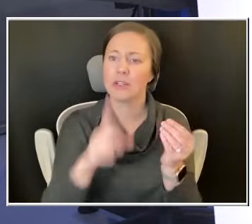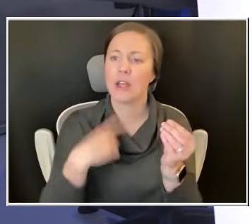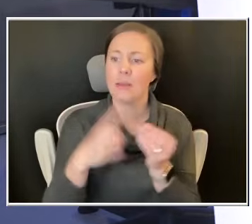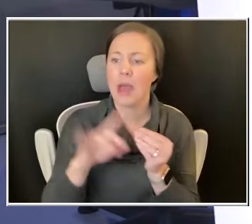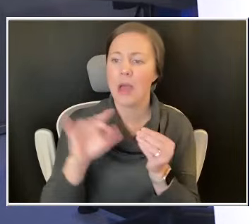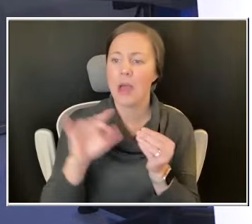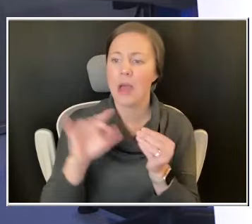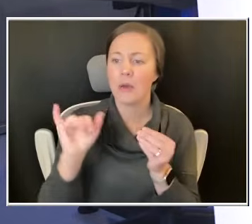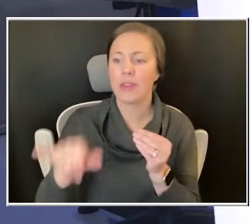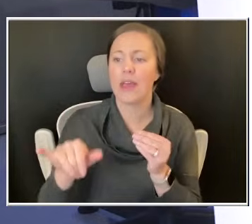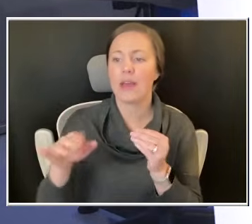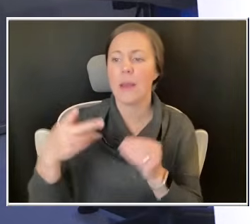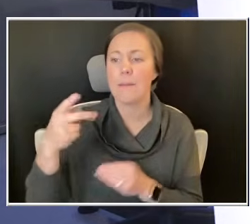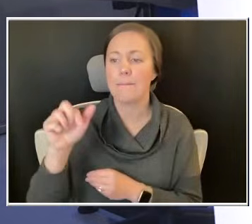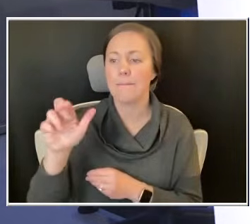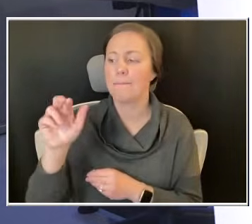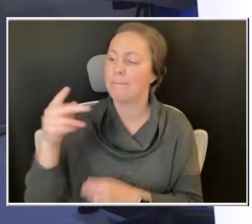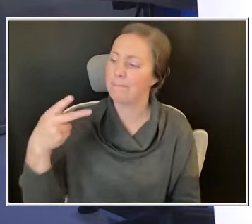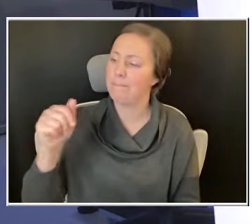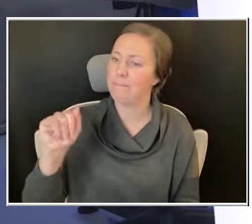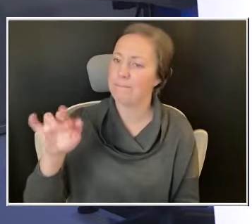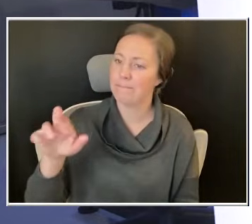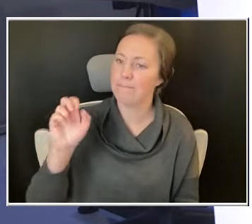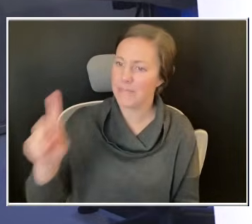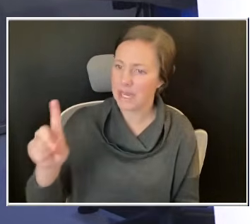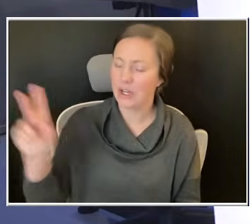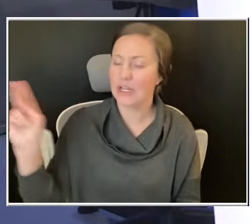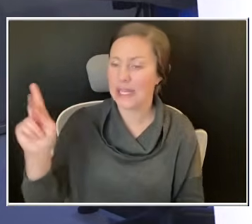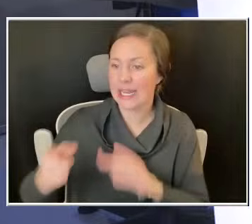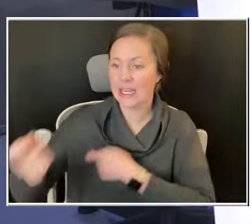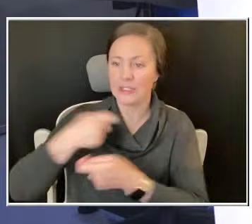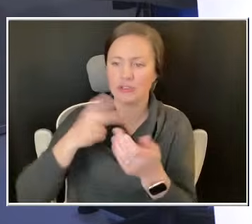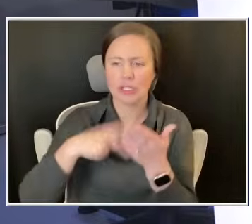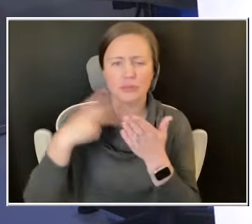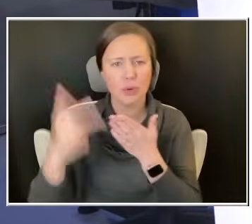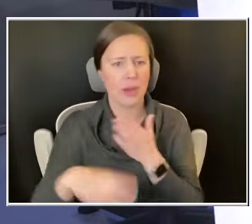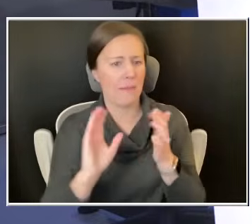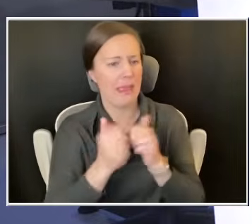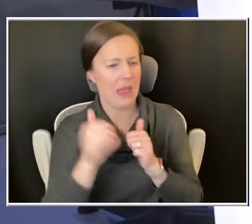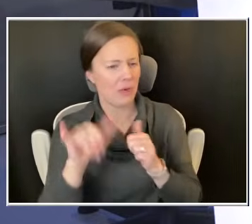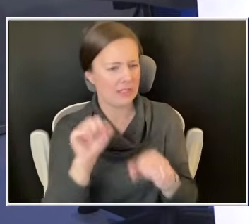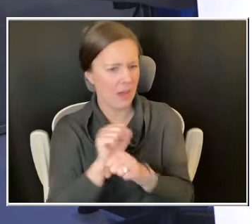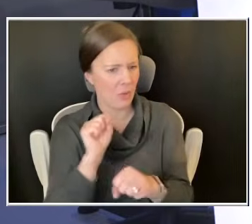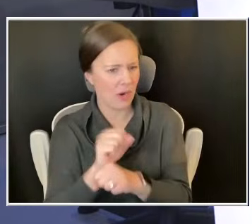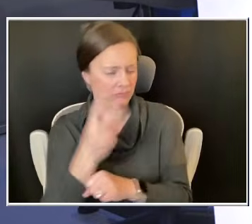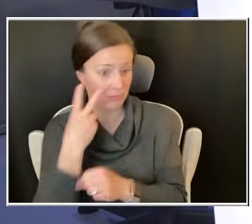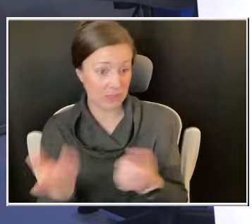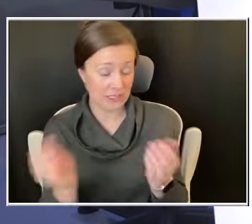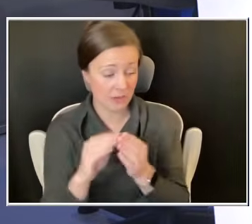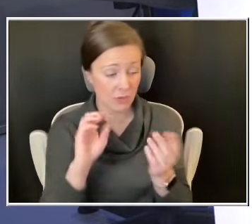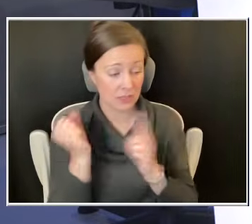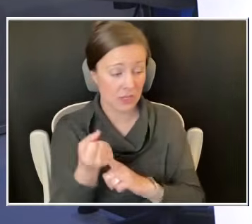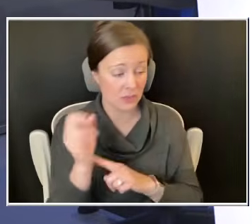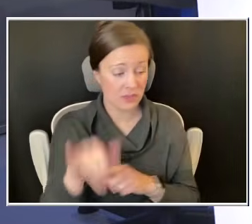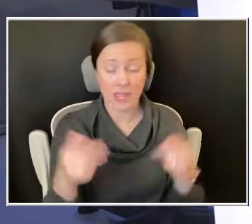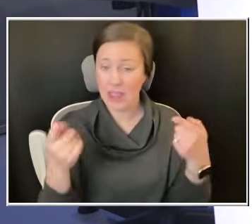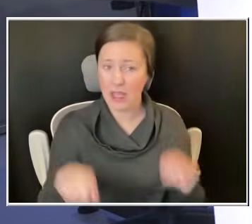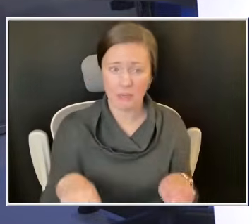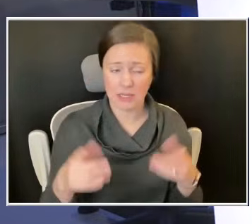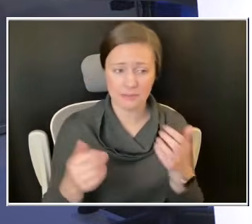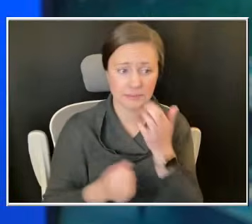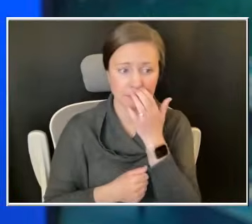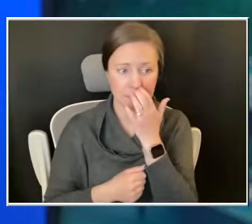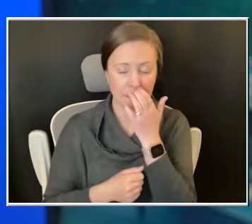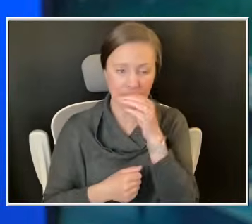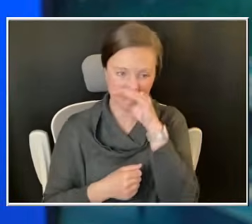moment. Tell us a little bit about how that works, and are we seeing a lot more instances of that happening? We do. So